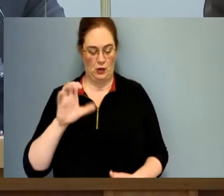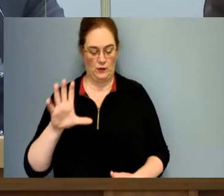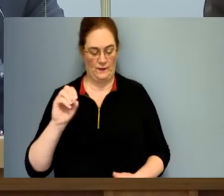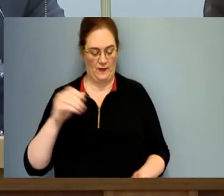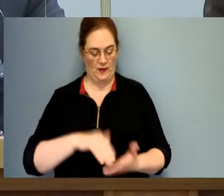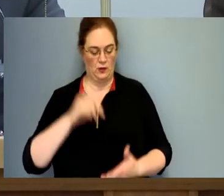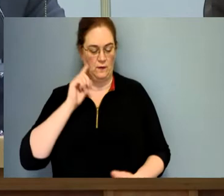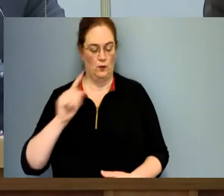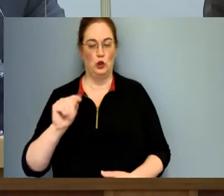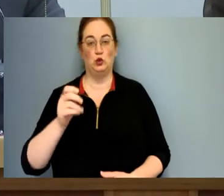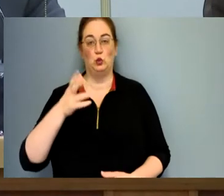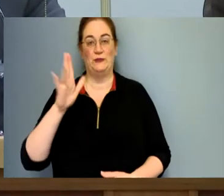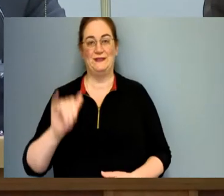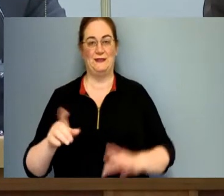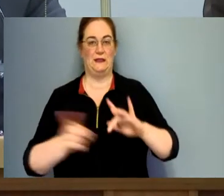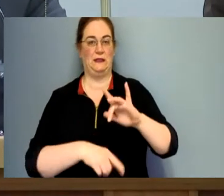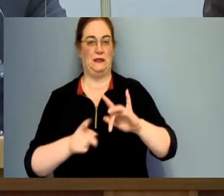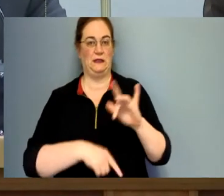$150,000 for truancy prevention,